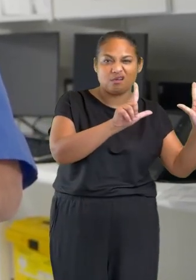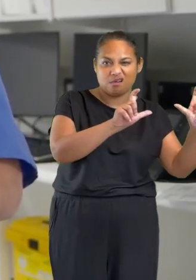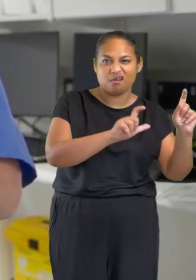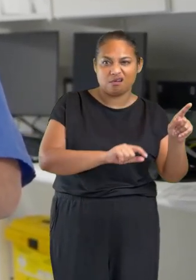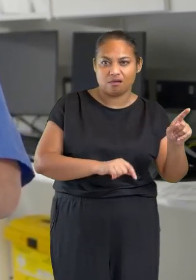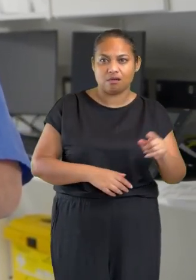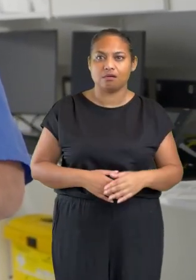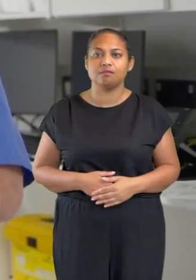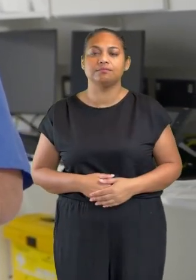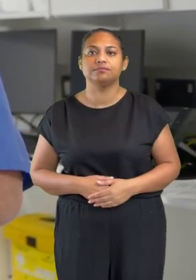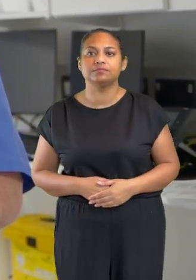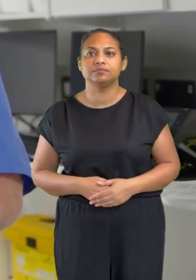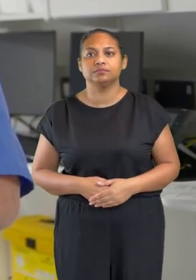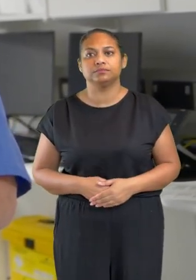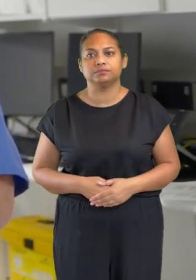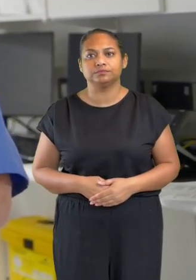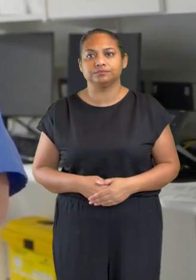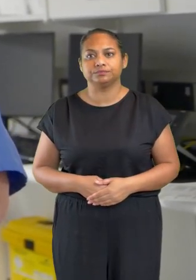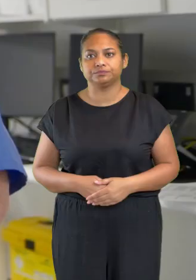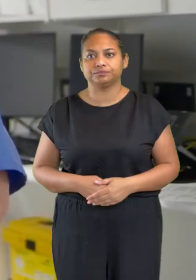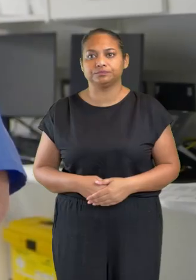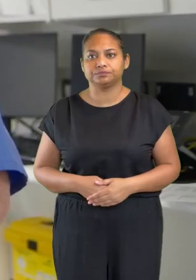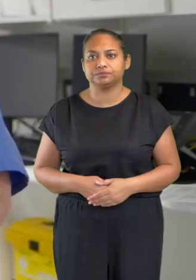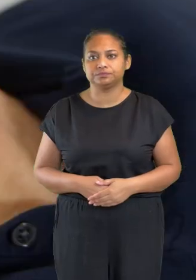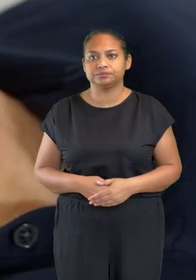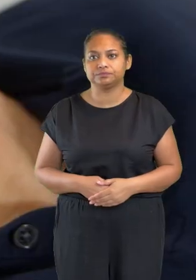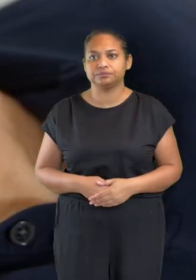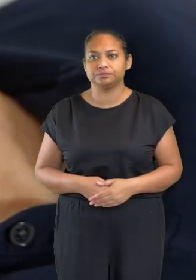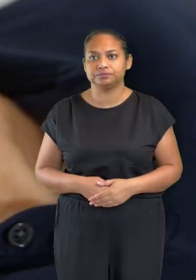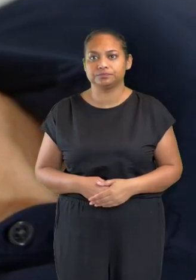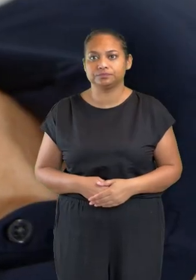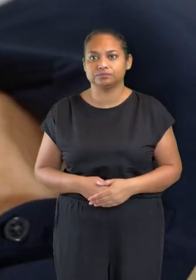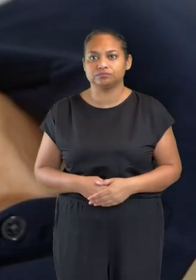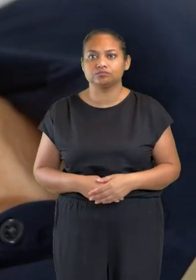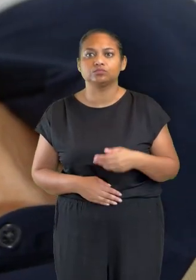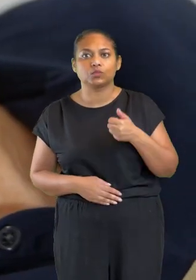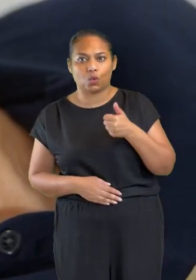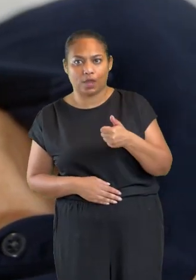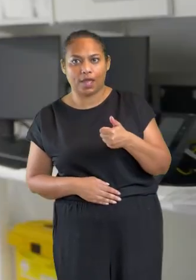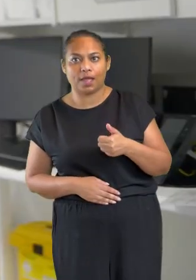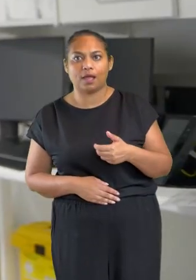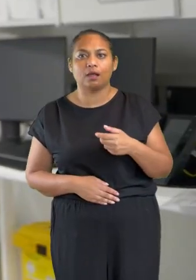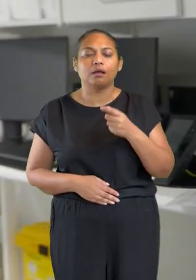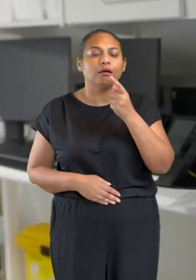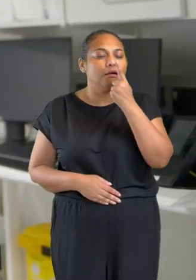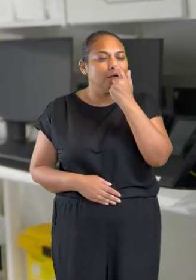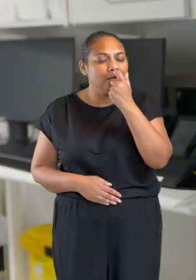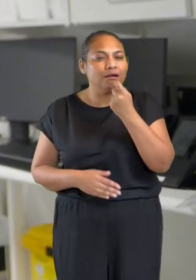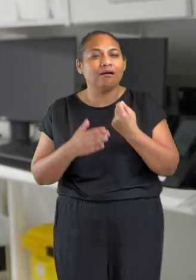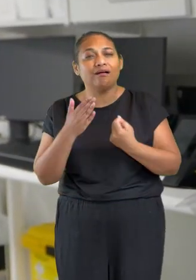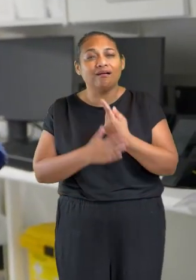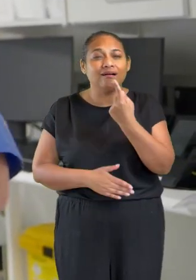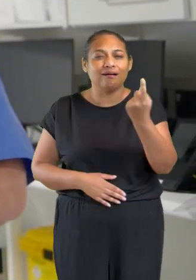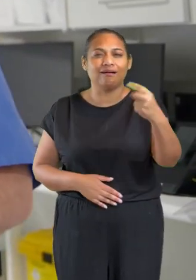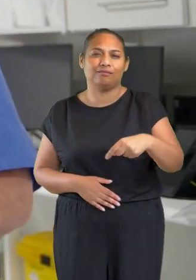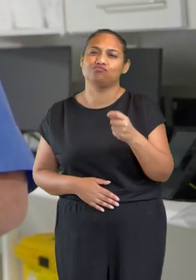for a quality assurance rescan. Okay. But it is very unlikely that that will